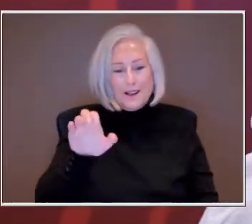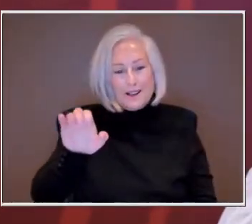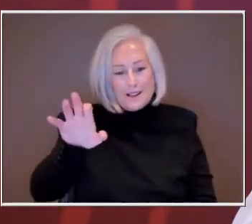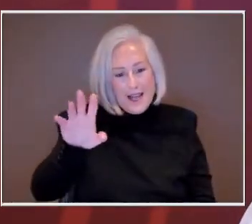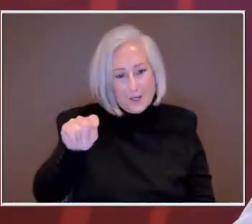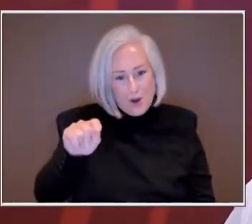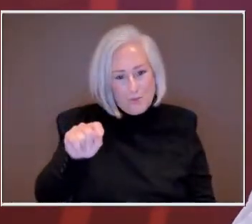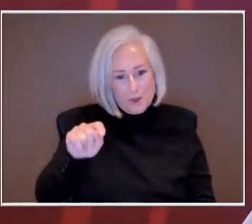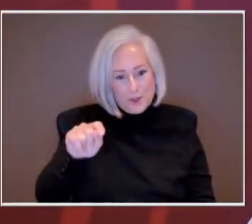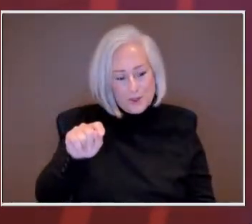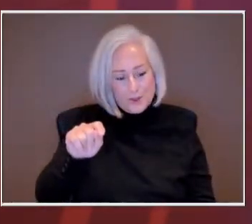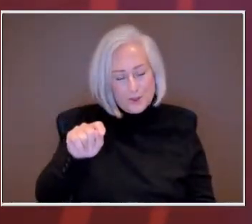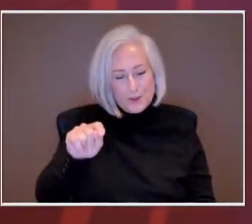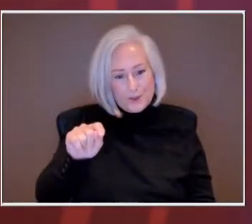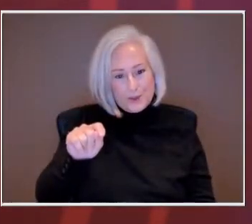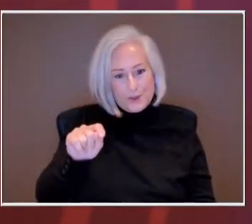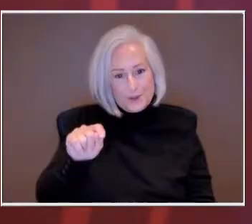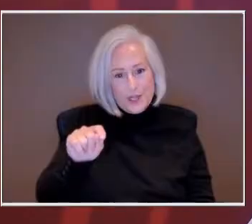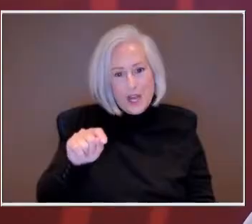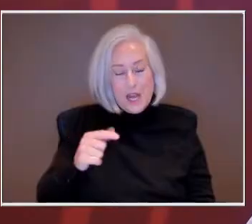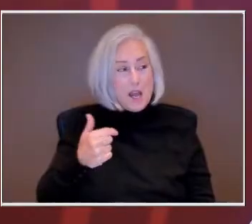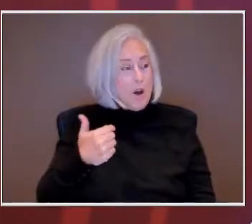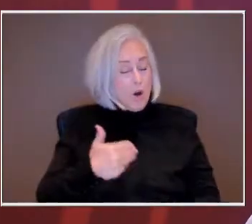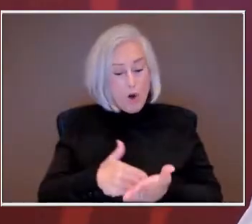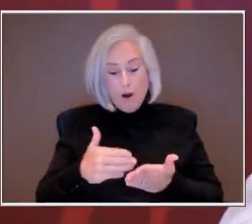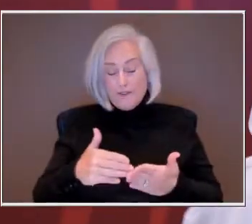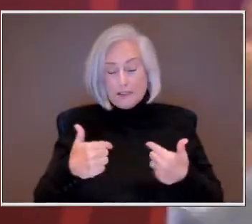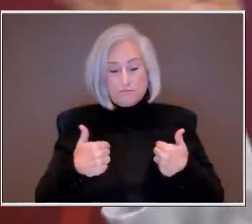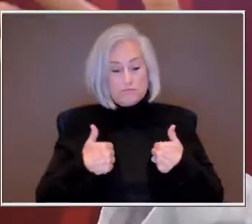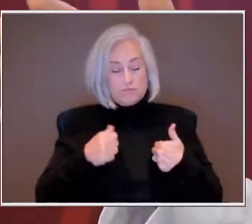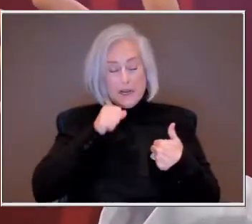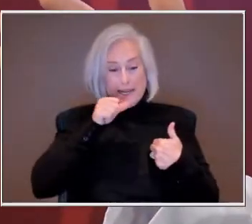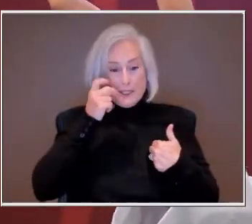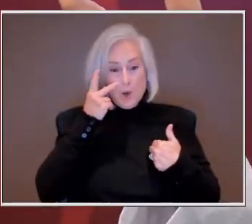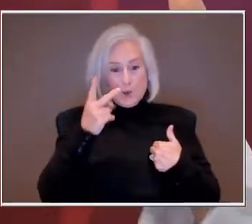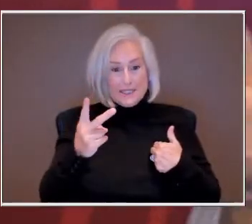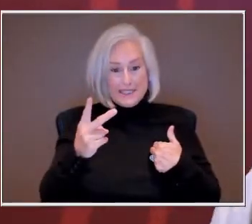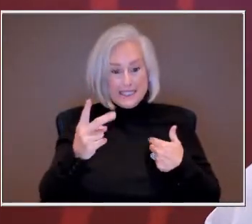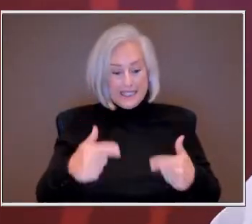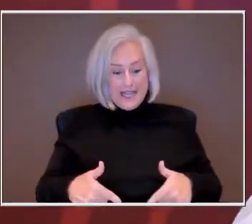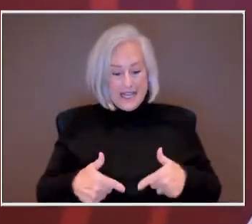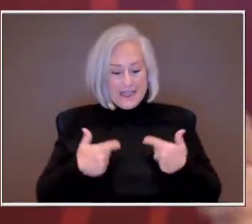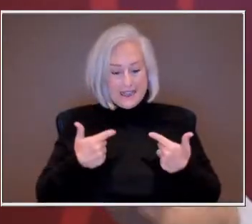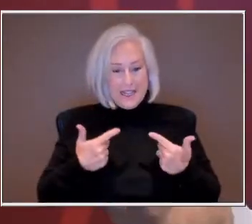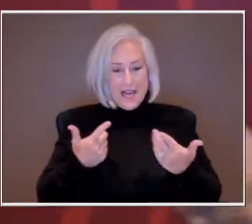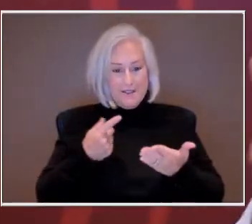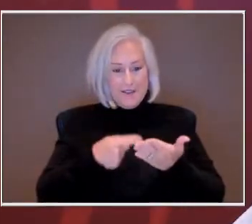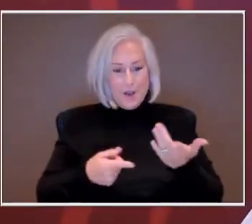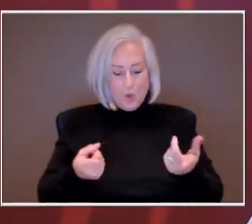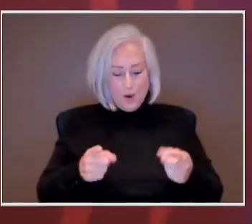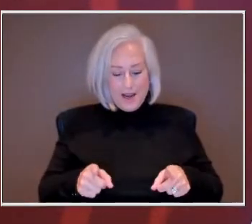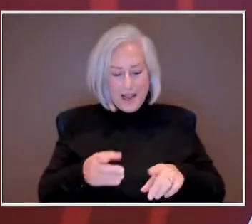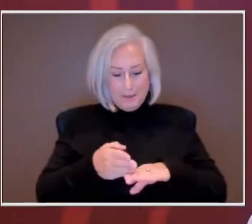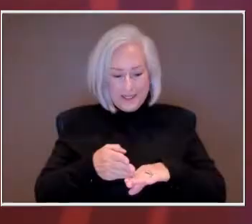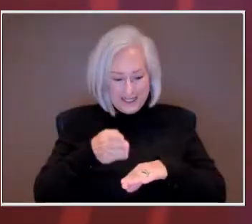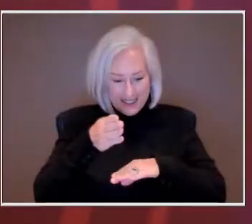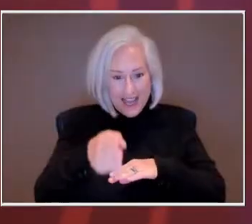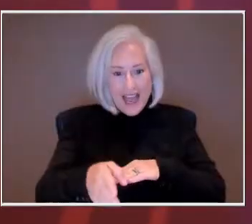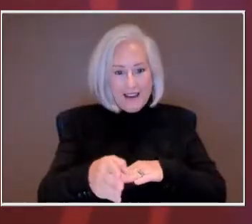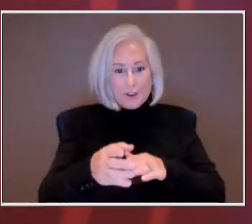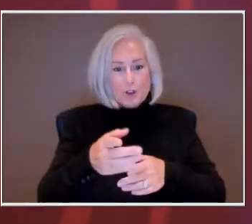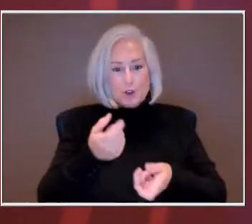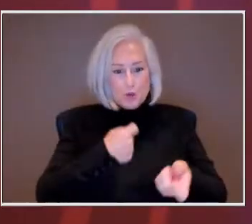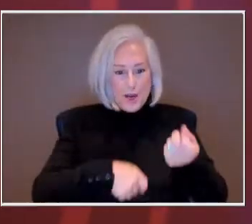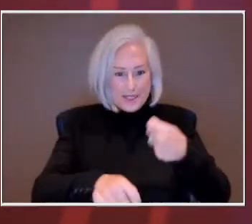to see, you know, I often don't get to see the life on the other side of transplant as much as Jan and Dr.